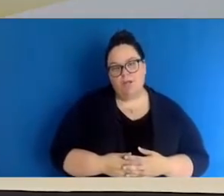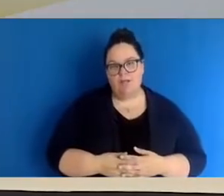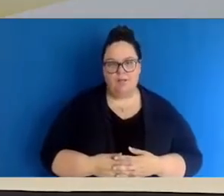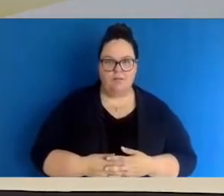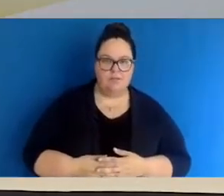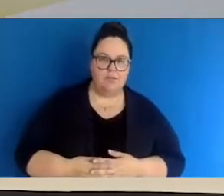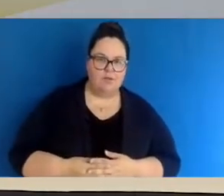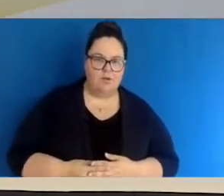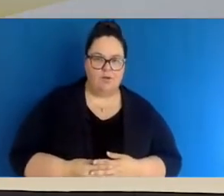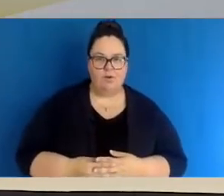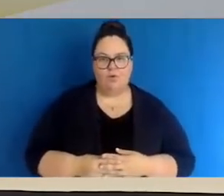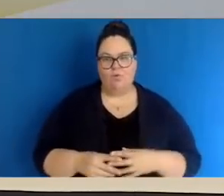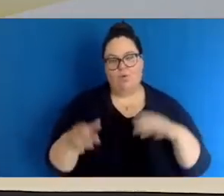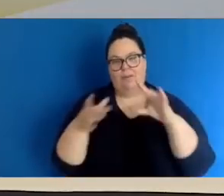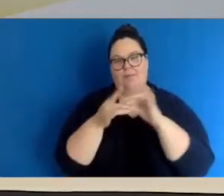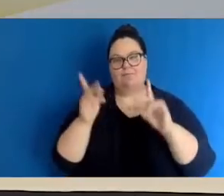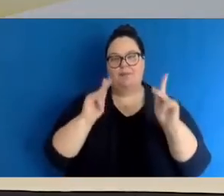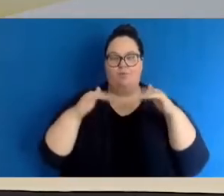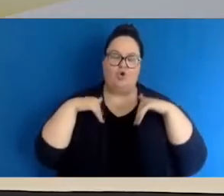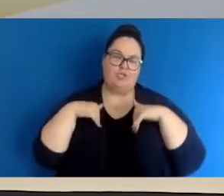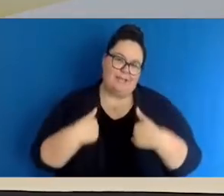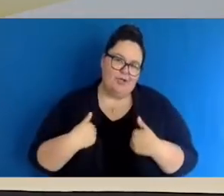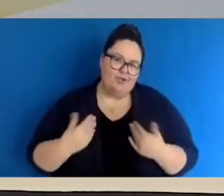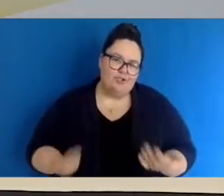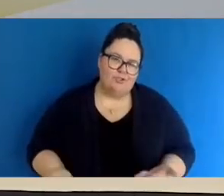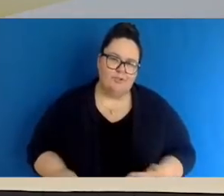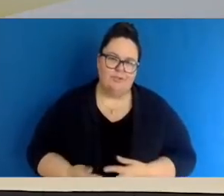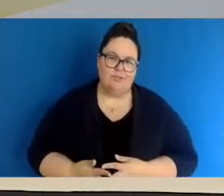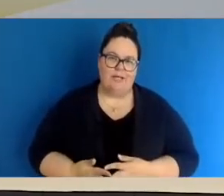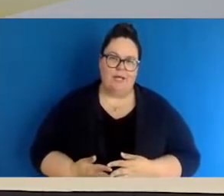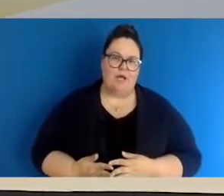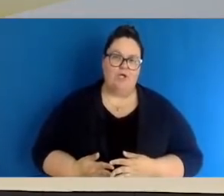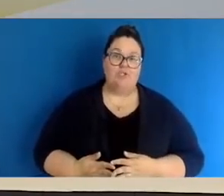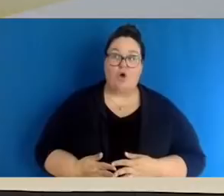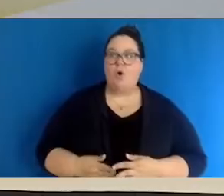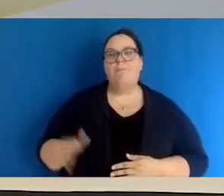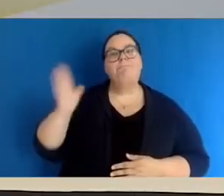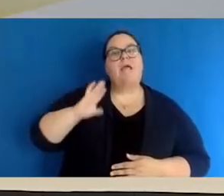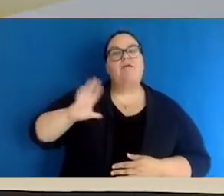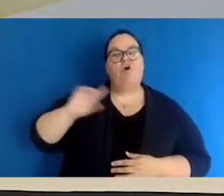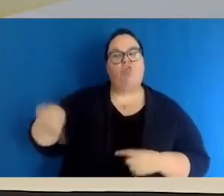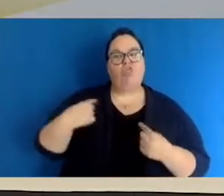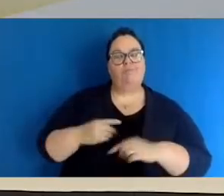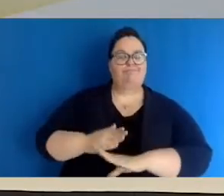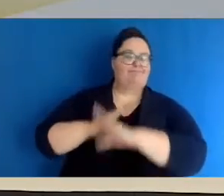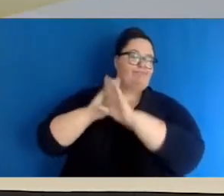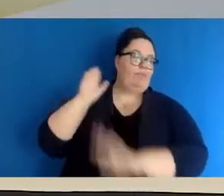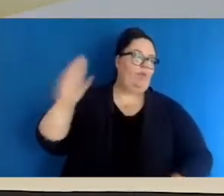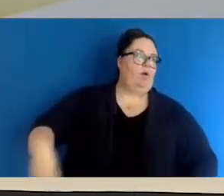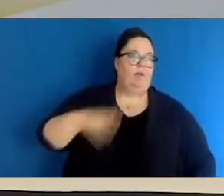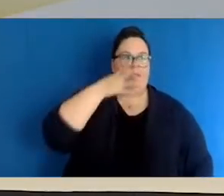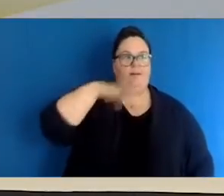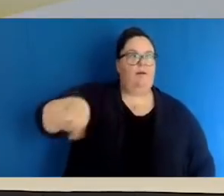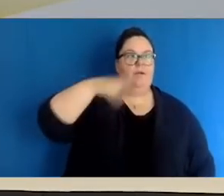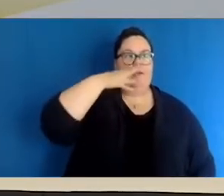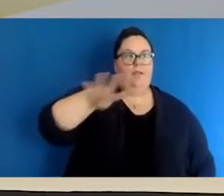mentioned that people are tired, and I think sometimes your resilience isn't quite as good after a year and a